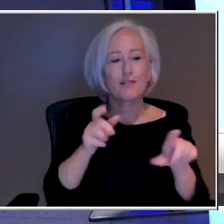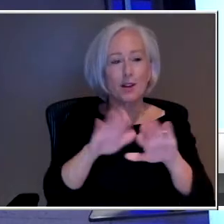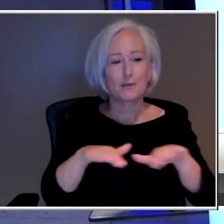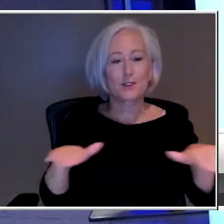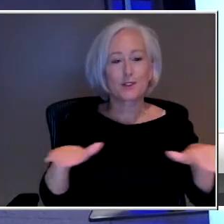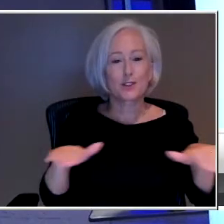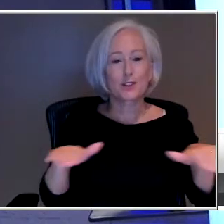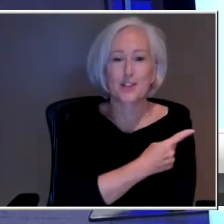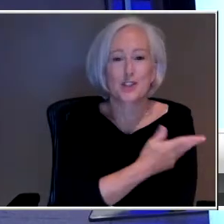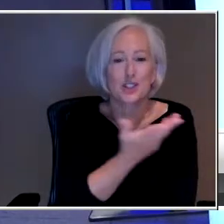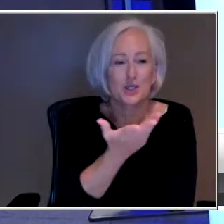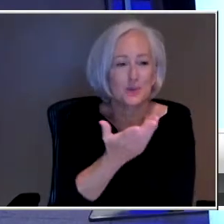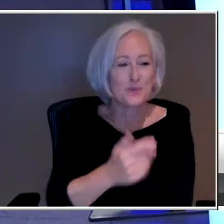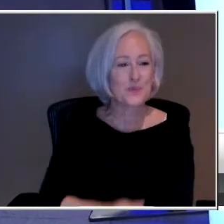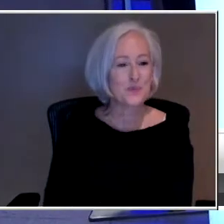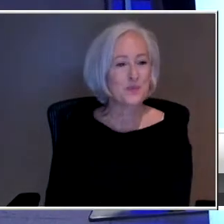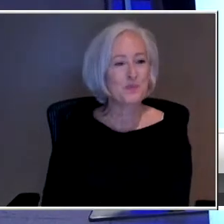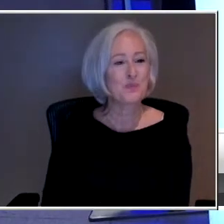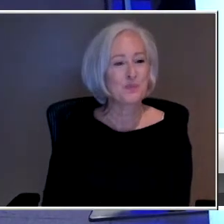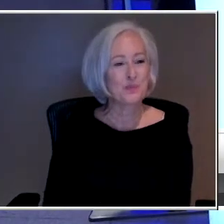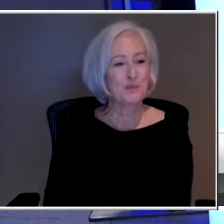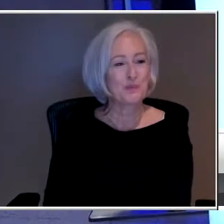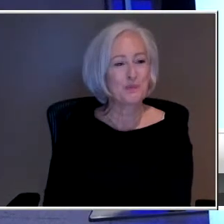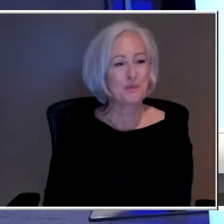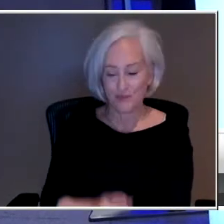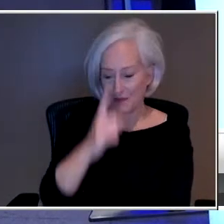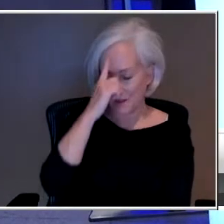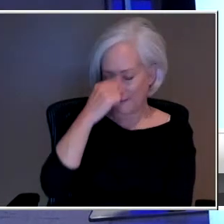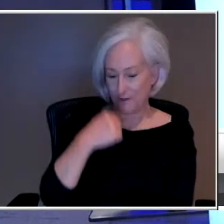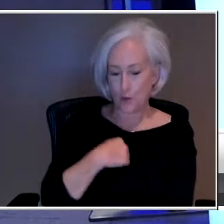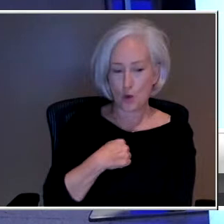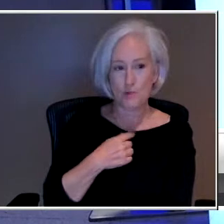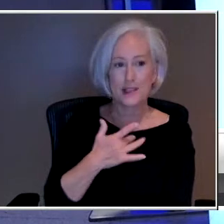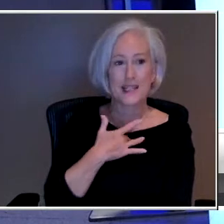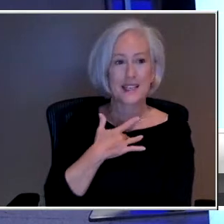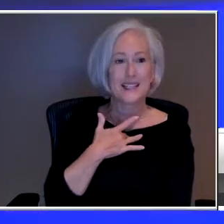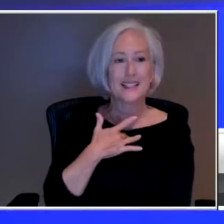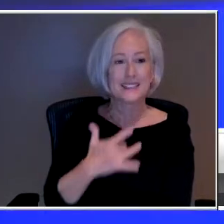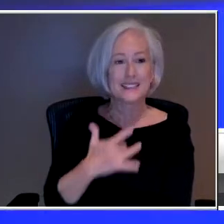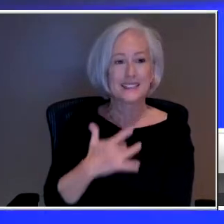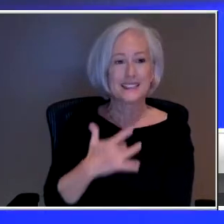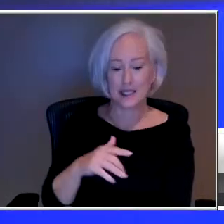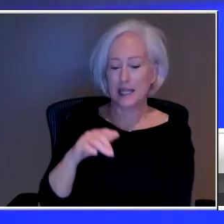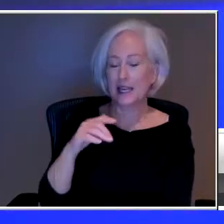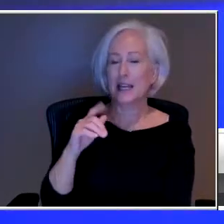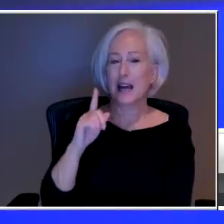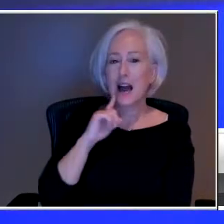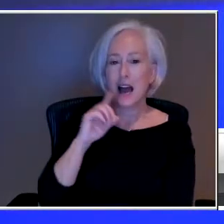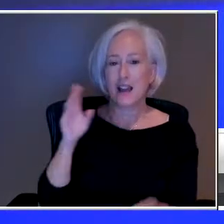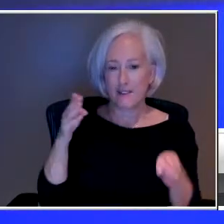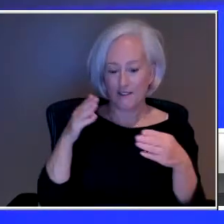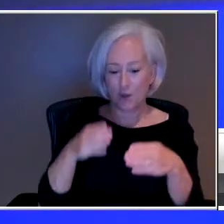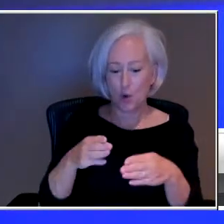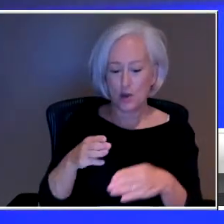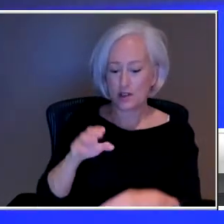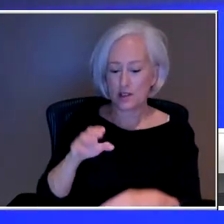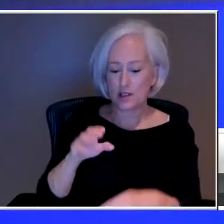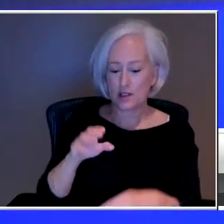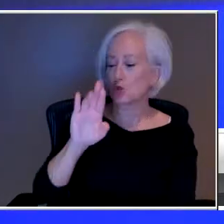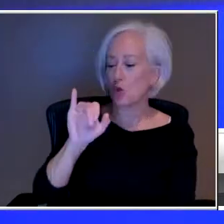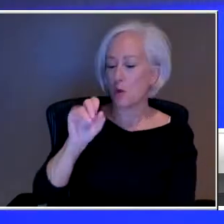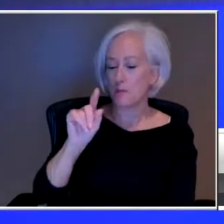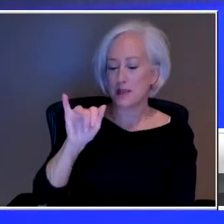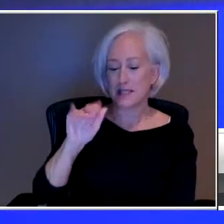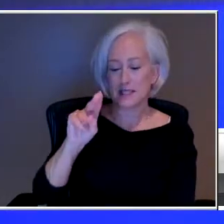of you. Well, for me, like I said, I specialize in strabismus and amblyopia and vision assessments